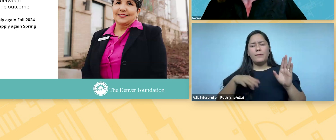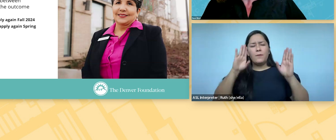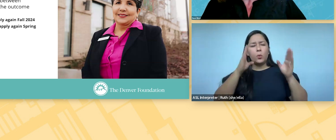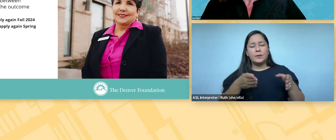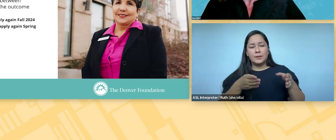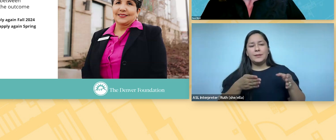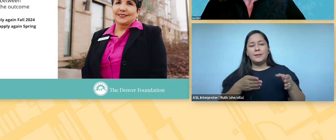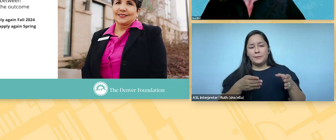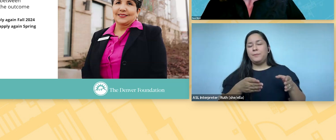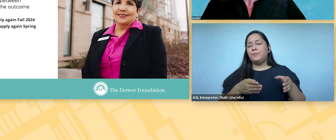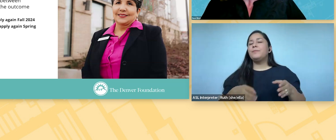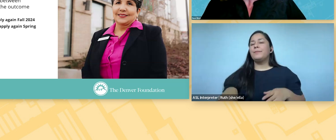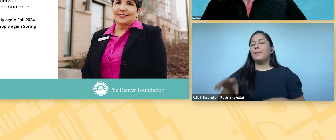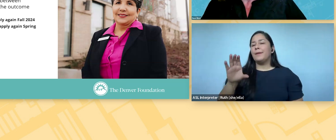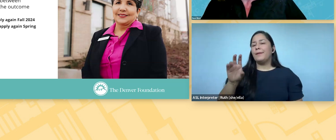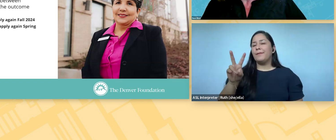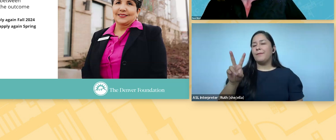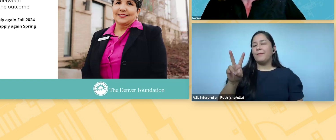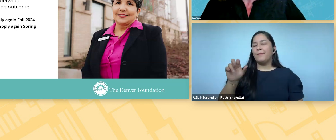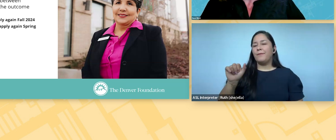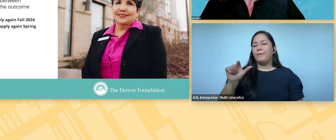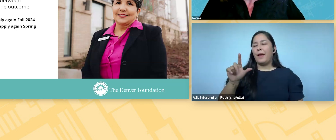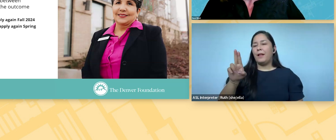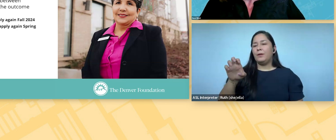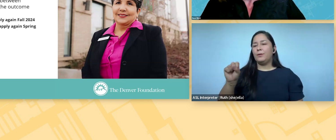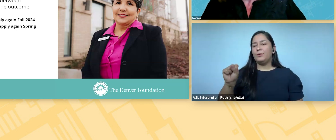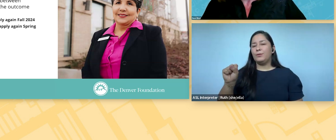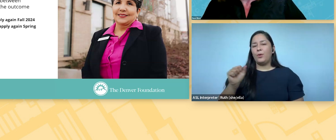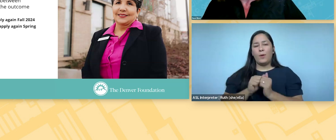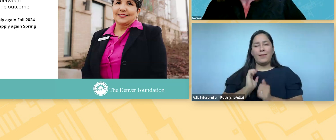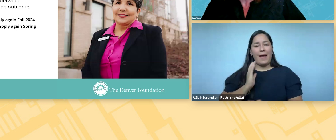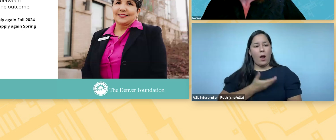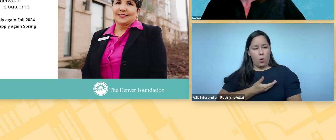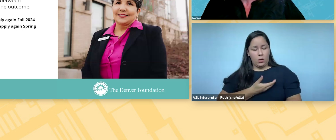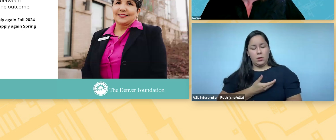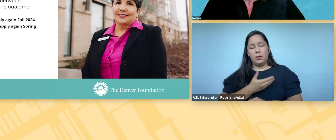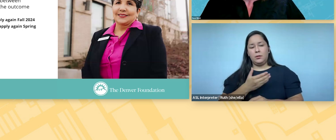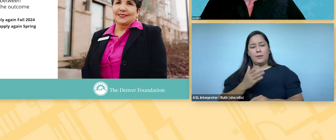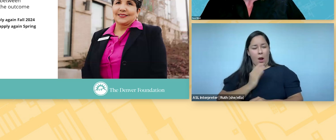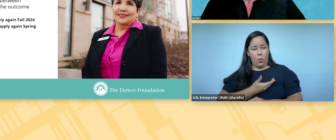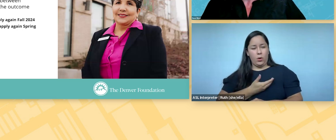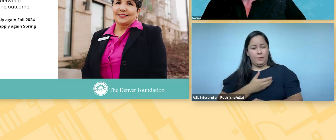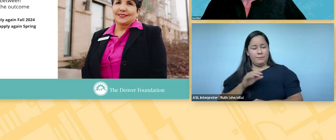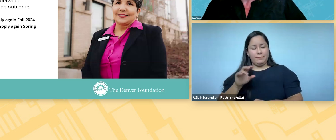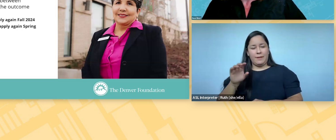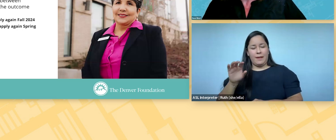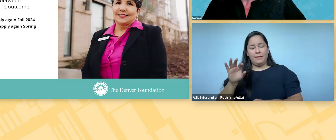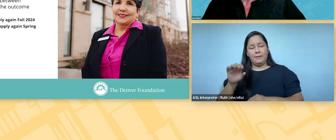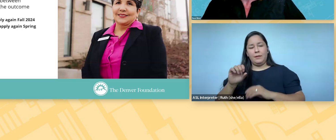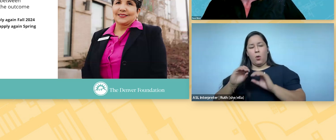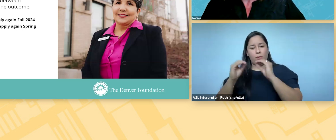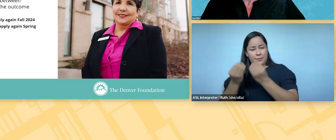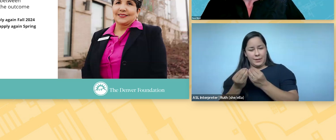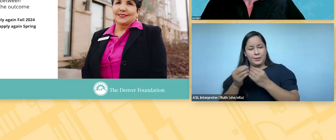alignment with the foundation's core values. And we look at those as racial equity and constituent